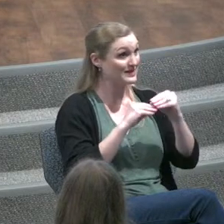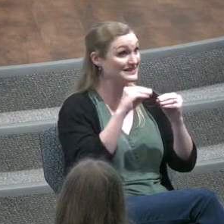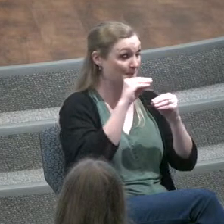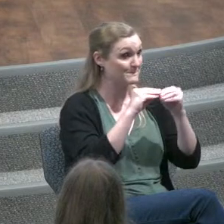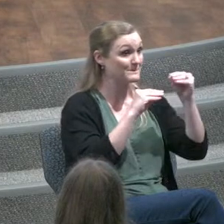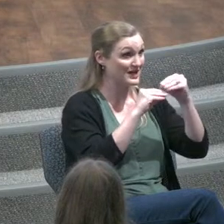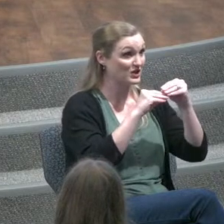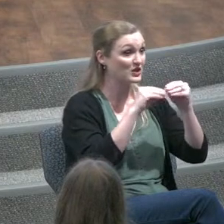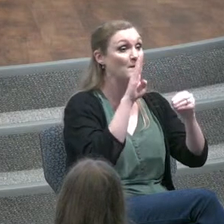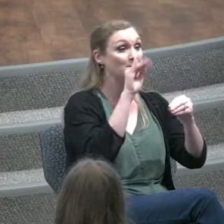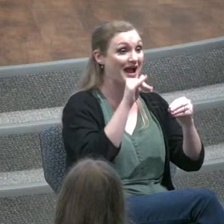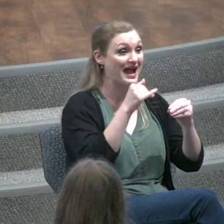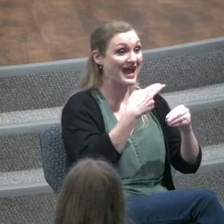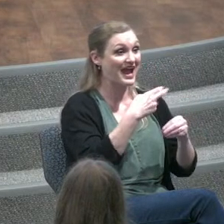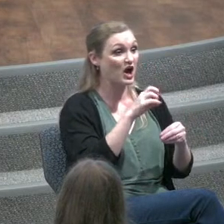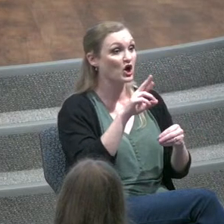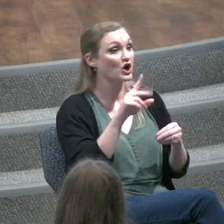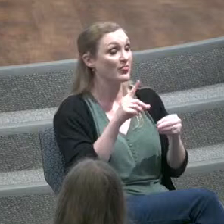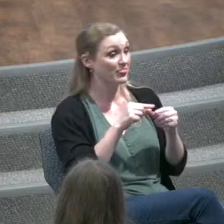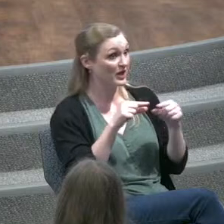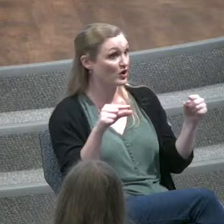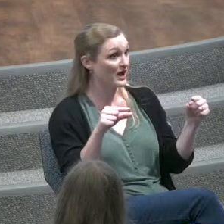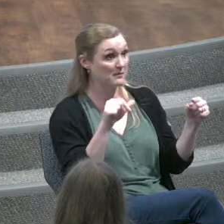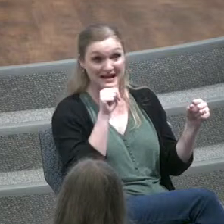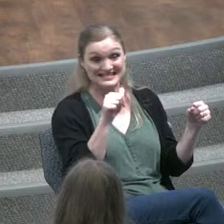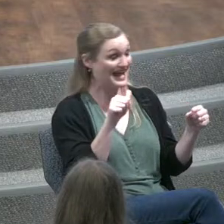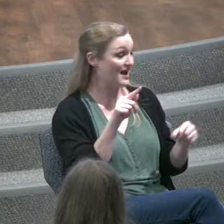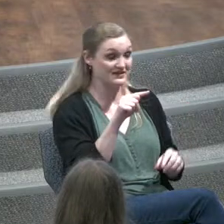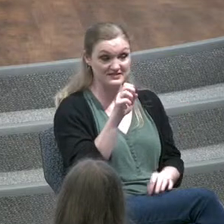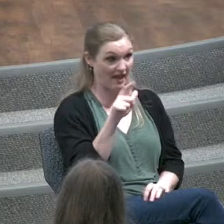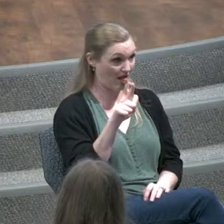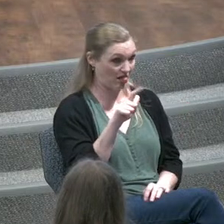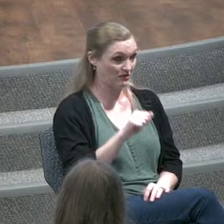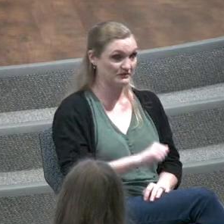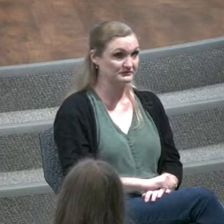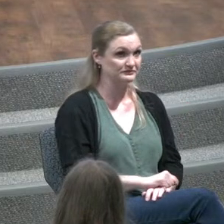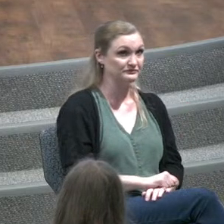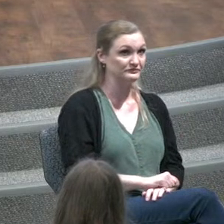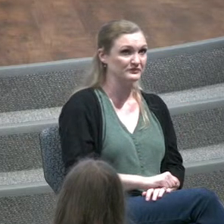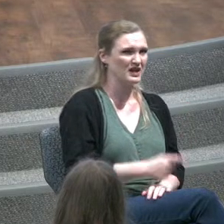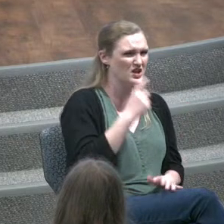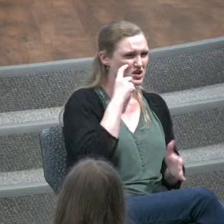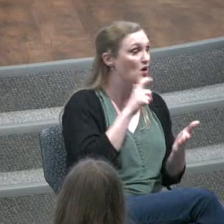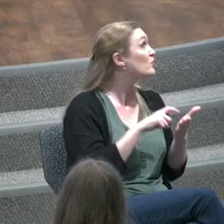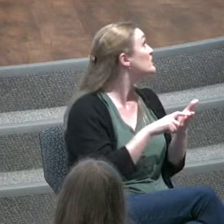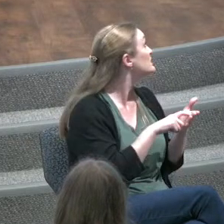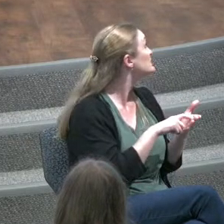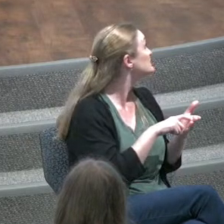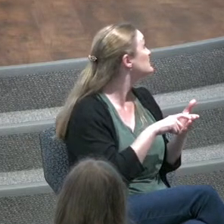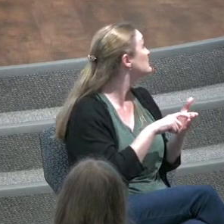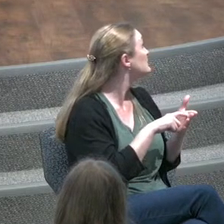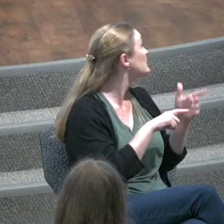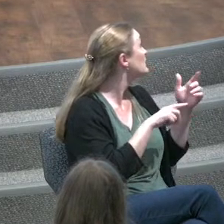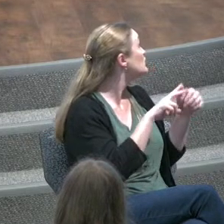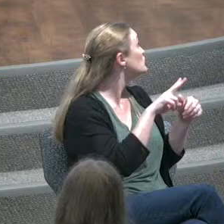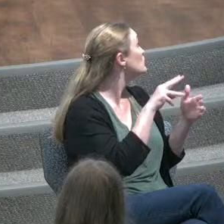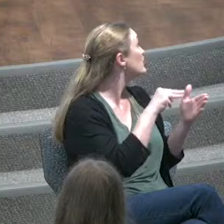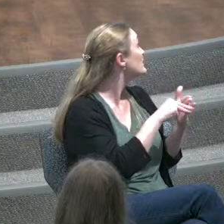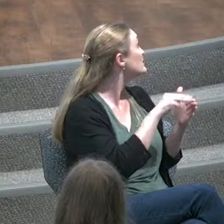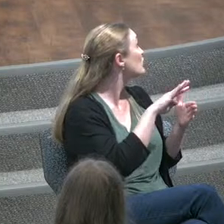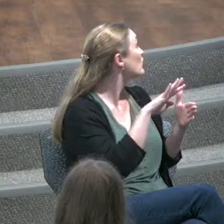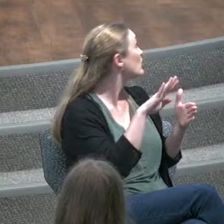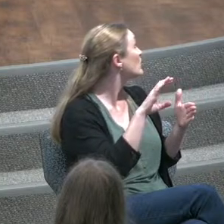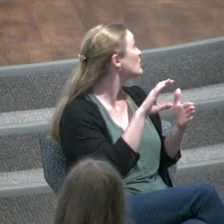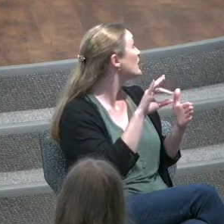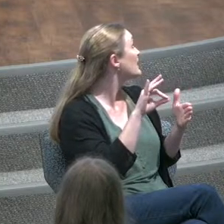built or commissioned by Herod the Great to be built. And I want you to notice, I think I have it on there somewhere, it's 2,487 feet